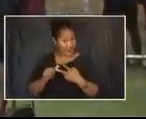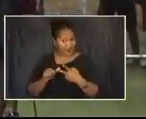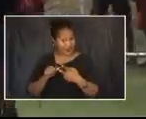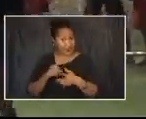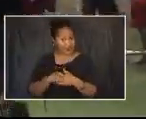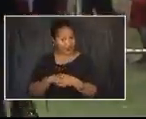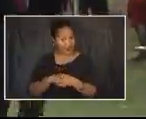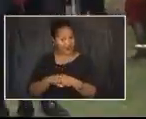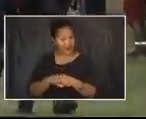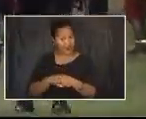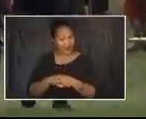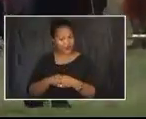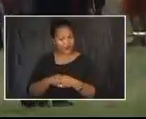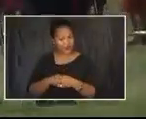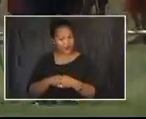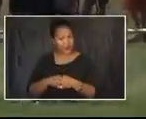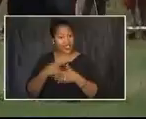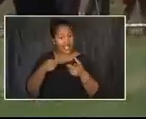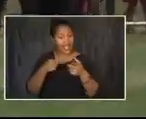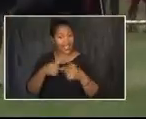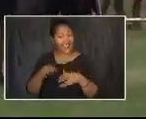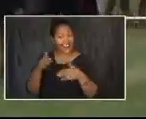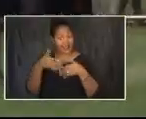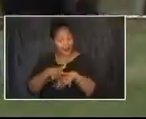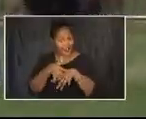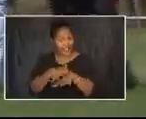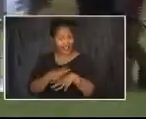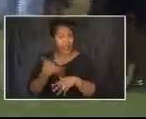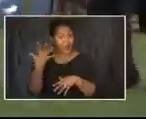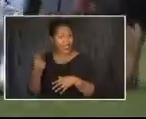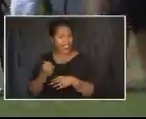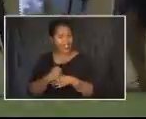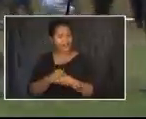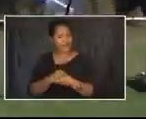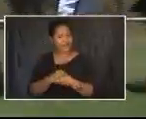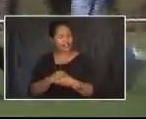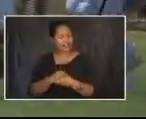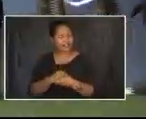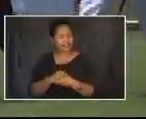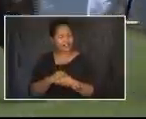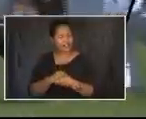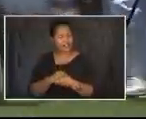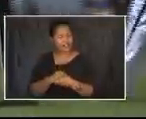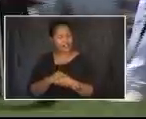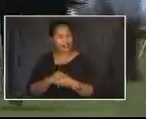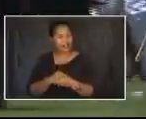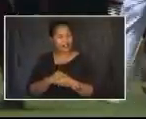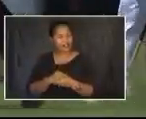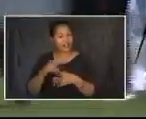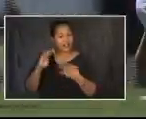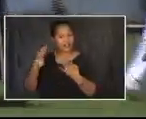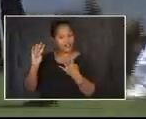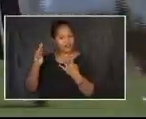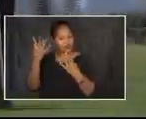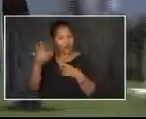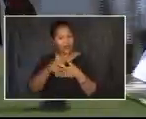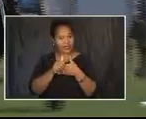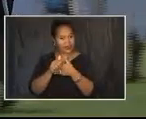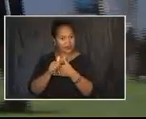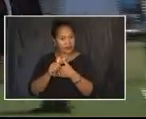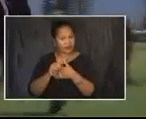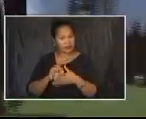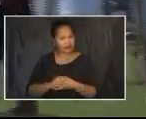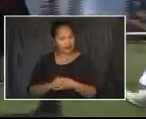in the rear of the actual parade, we have positioned there the 4 howitzers that was donated by